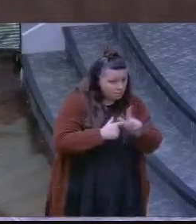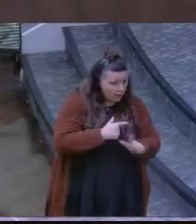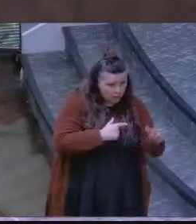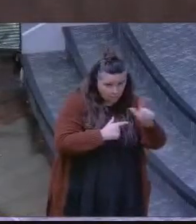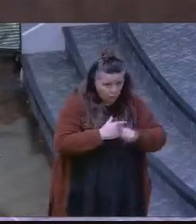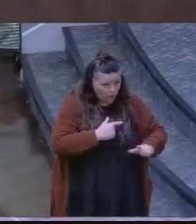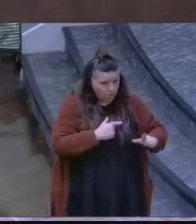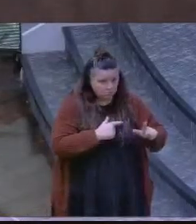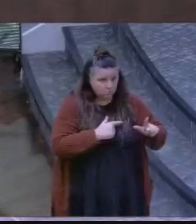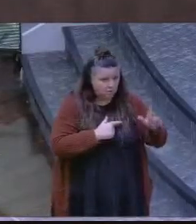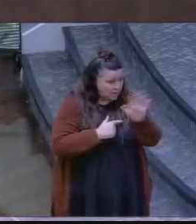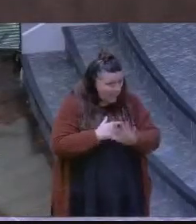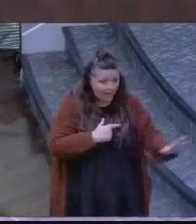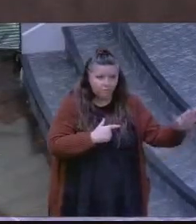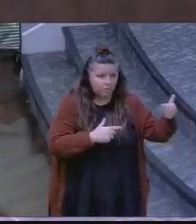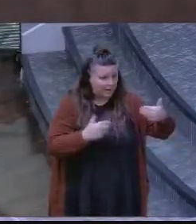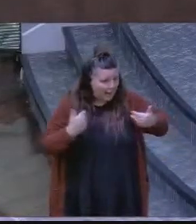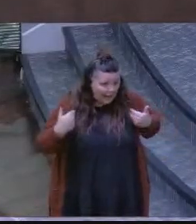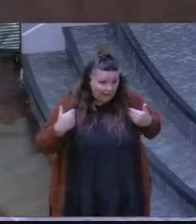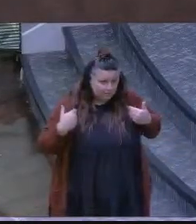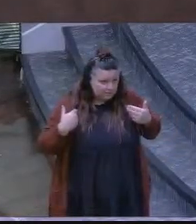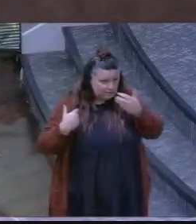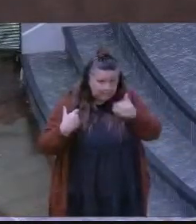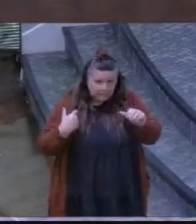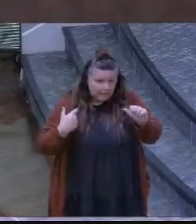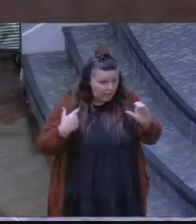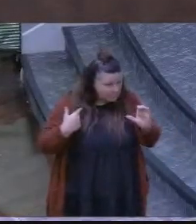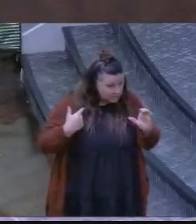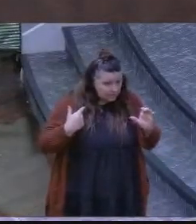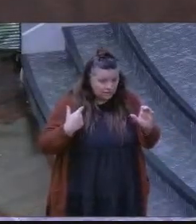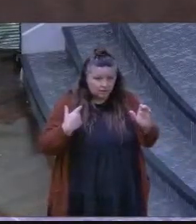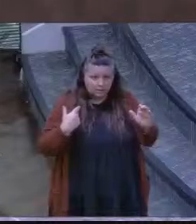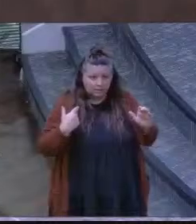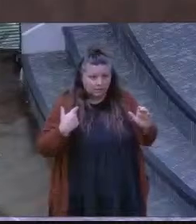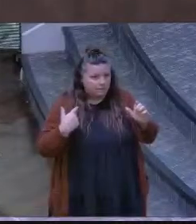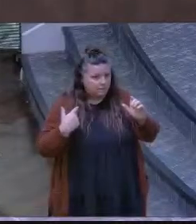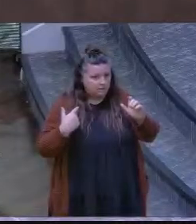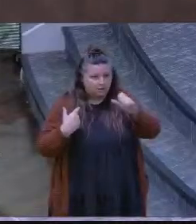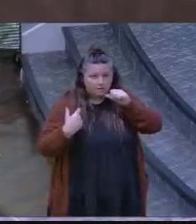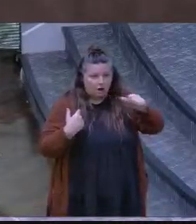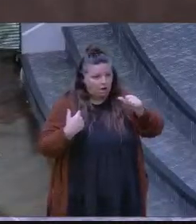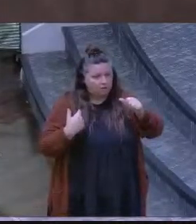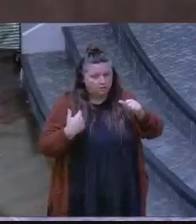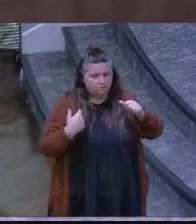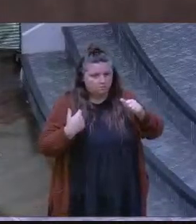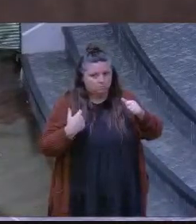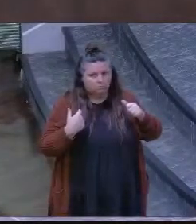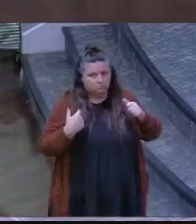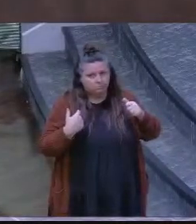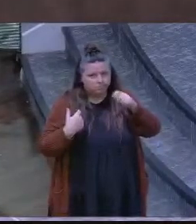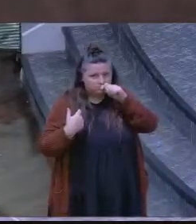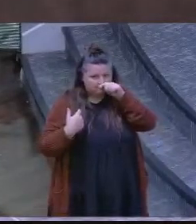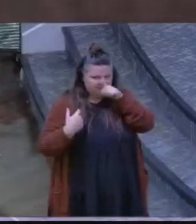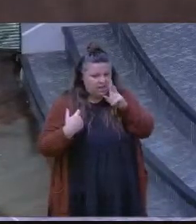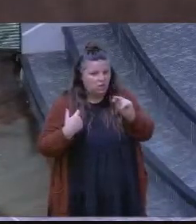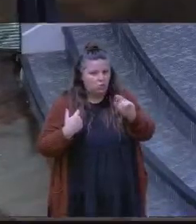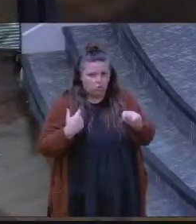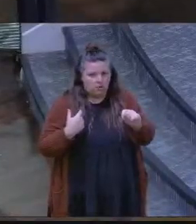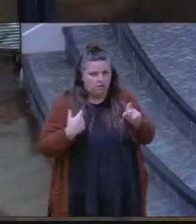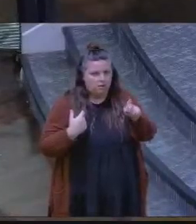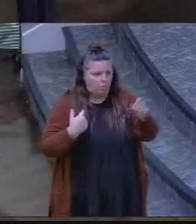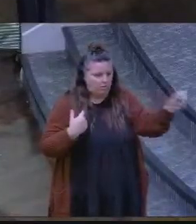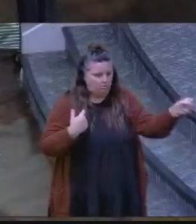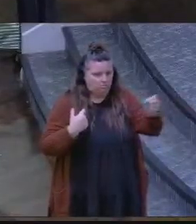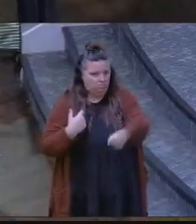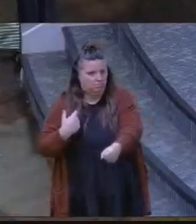has air and heat that doesn't have to be wheeled into the classroom and wheeled out? The whole building, absolutely.